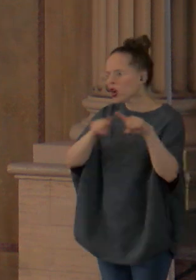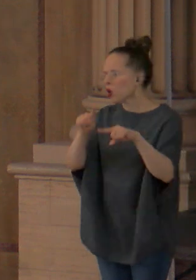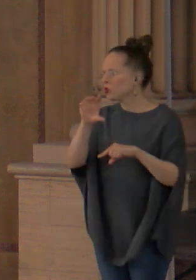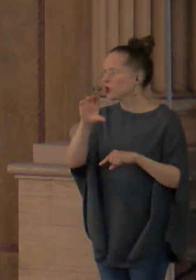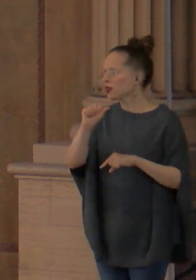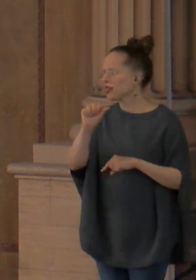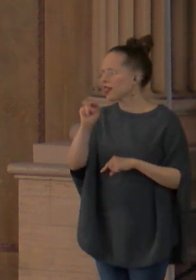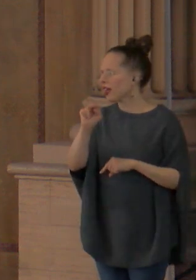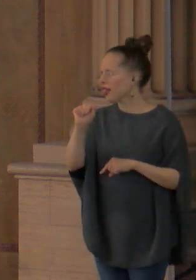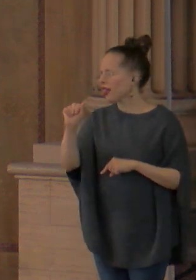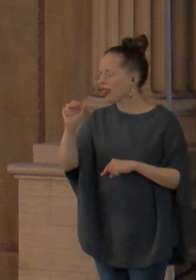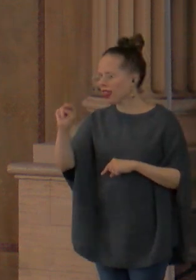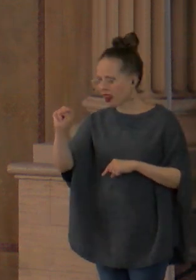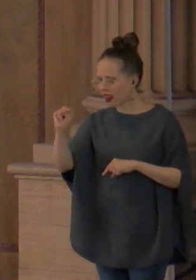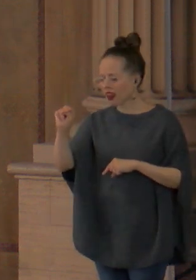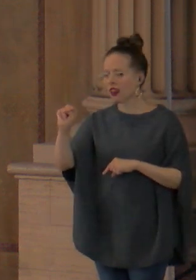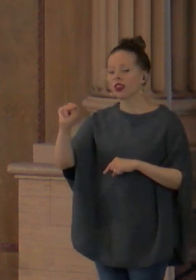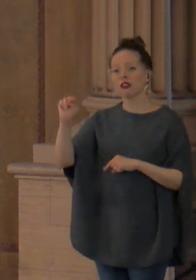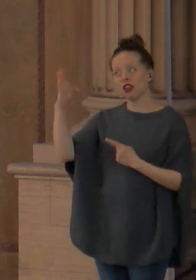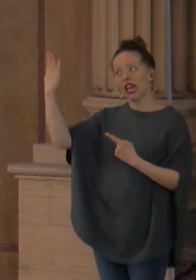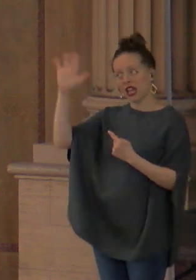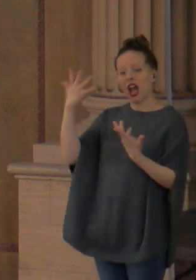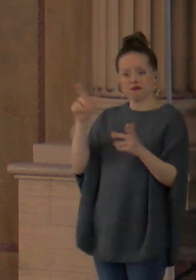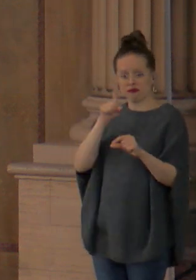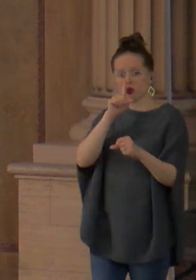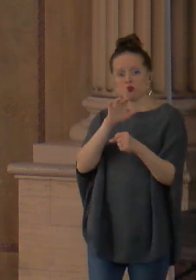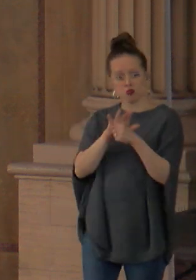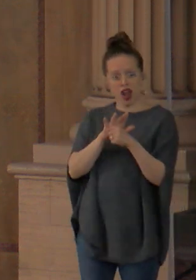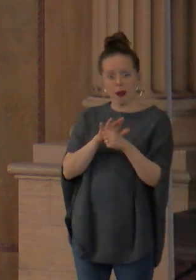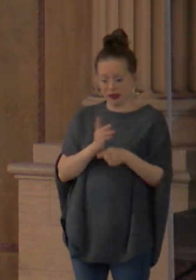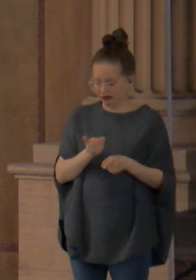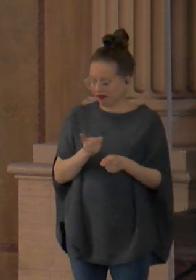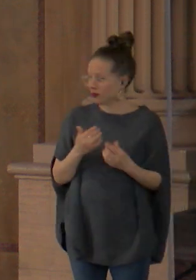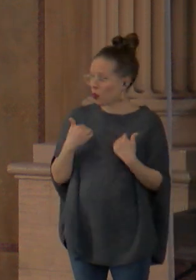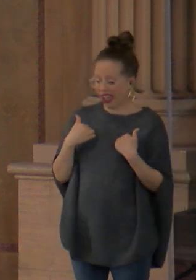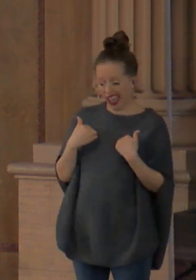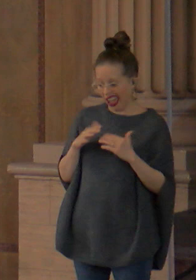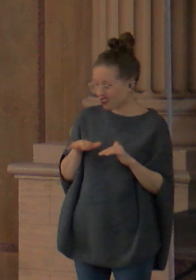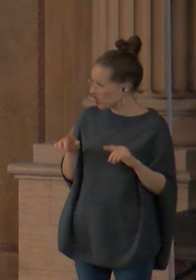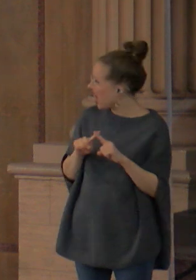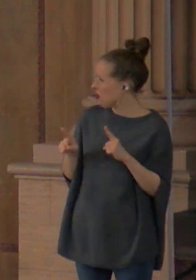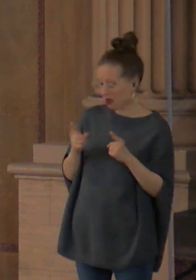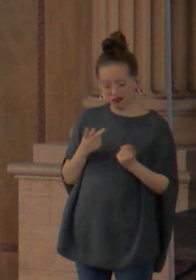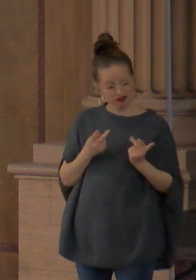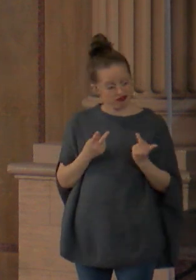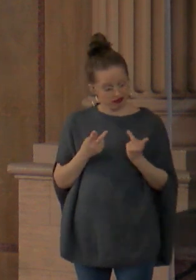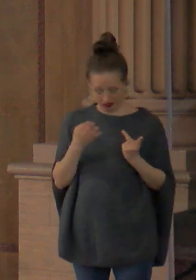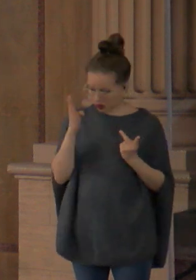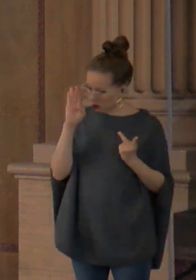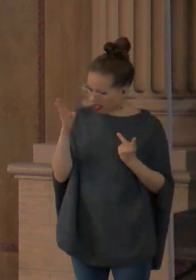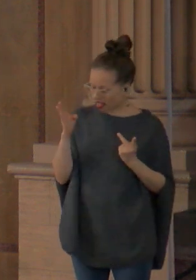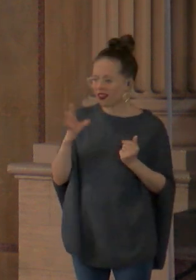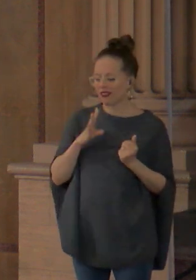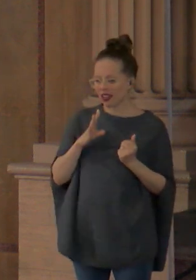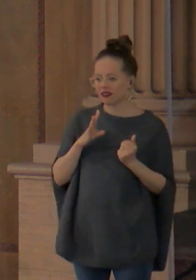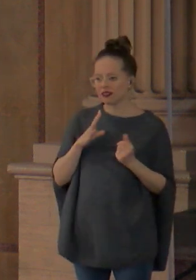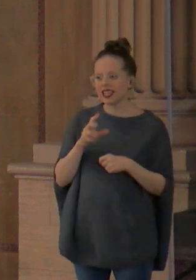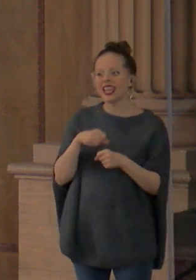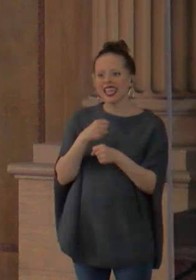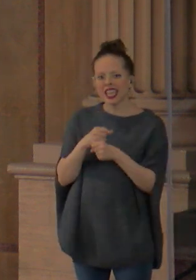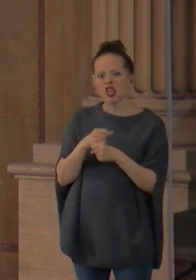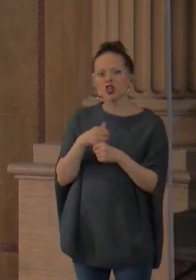believing this promise. God has promised that somehow, even though we don't have a child, that we're going to have a child. But then the years start to pass.